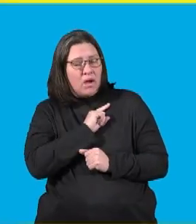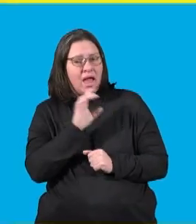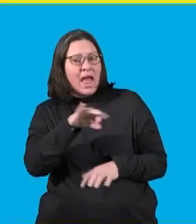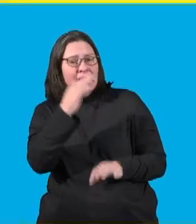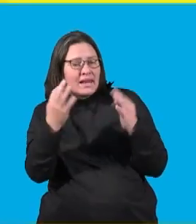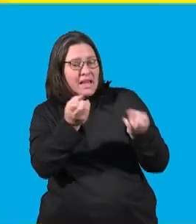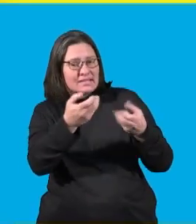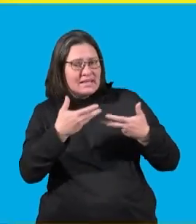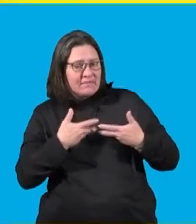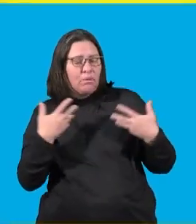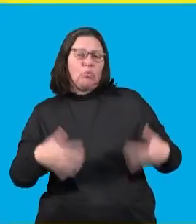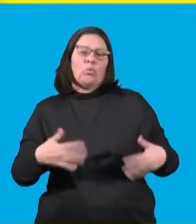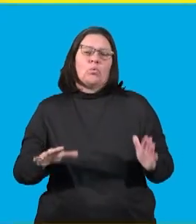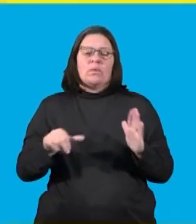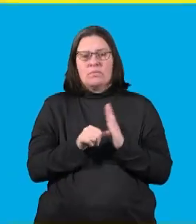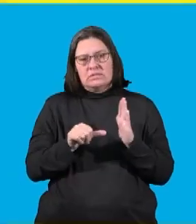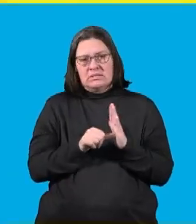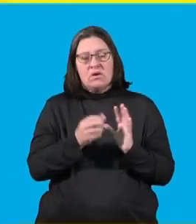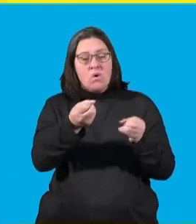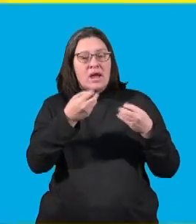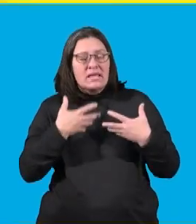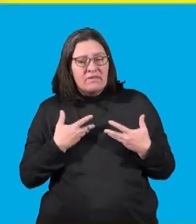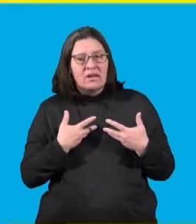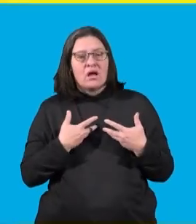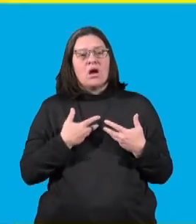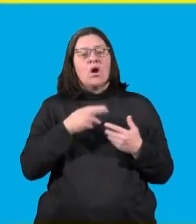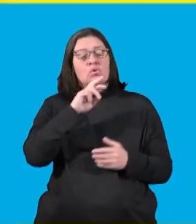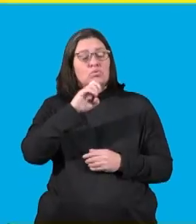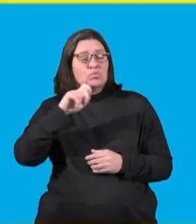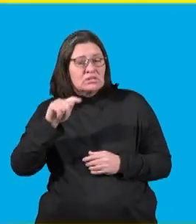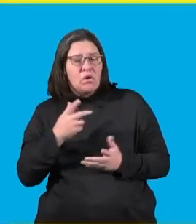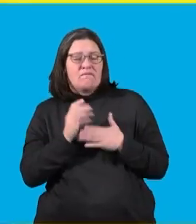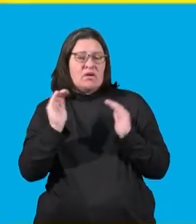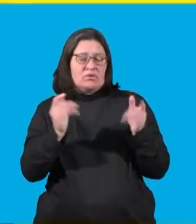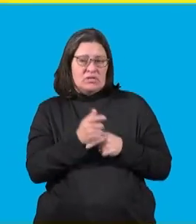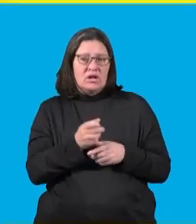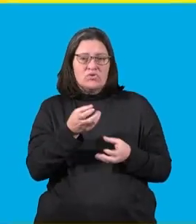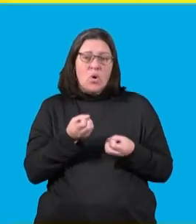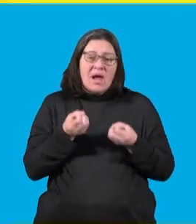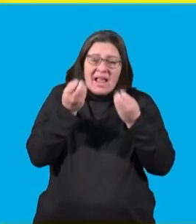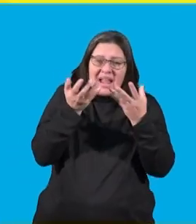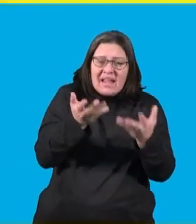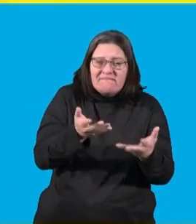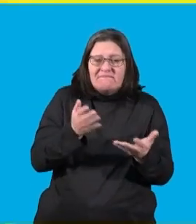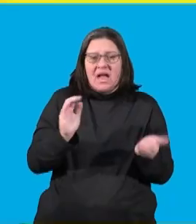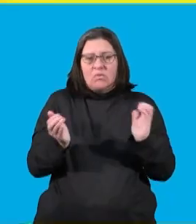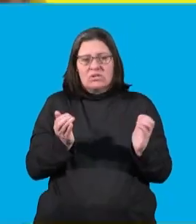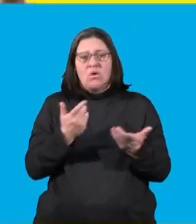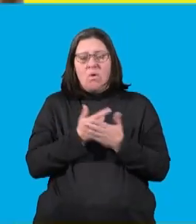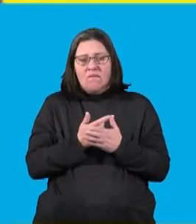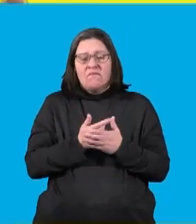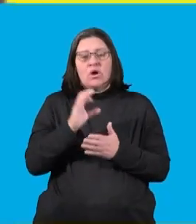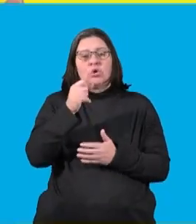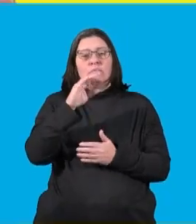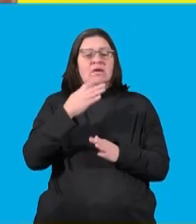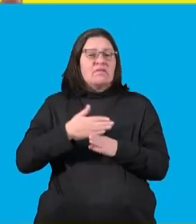why analyzing what you've been given is so important. You've been given the roots of the equation. So in other words, you've been given the